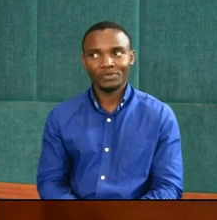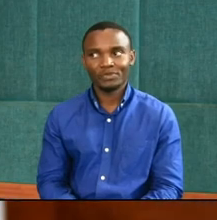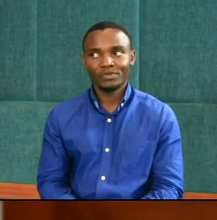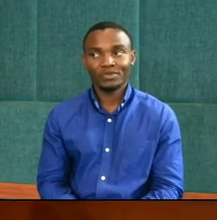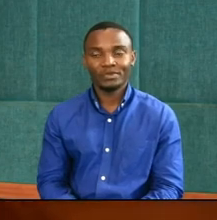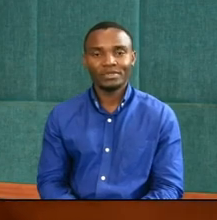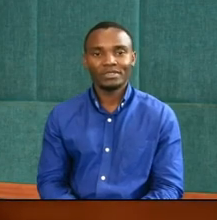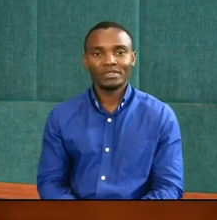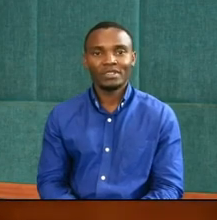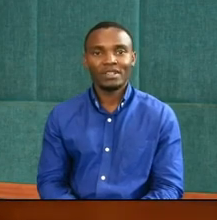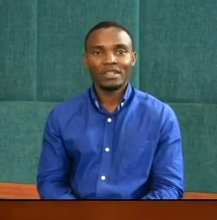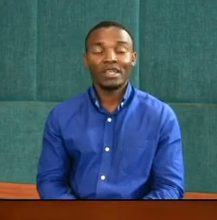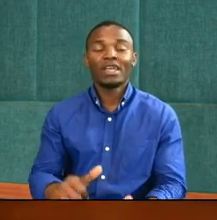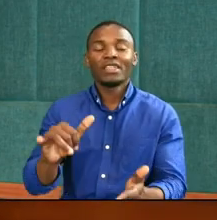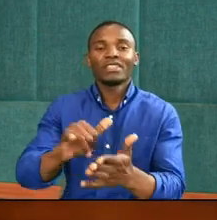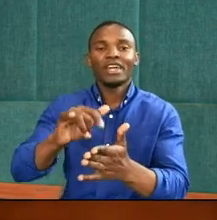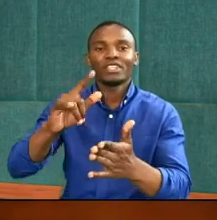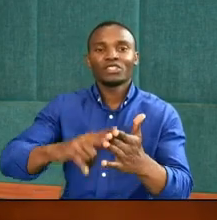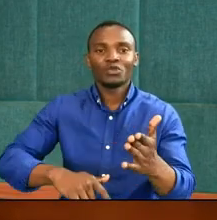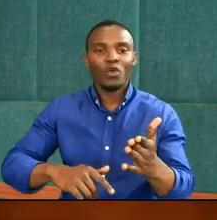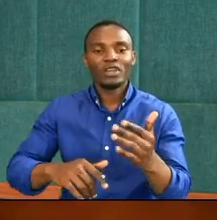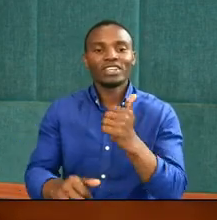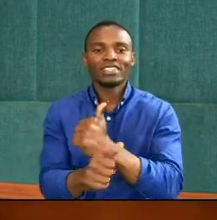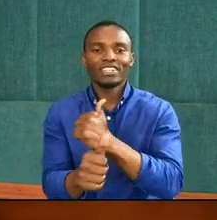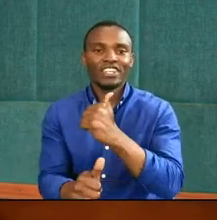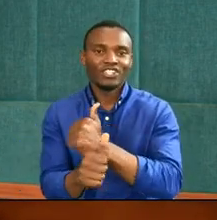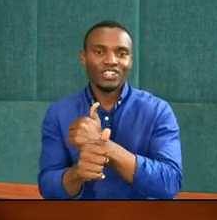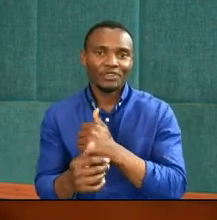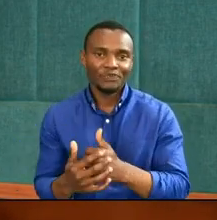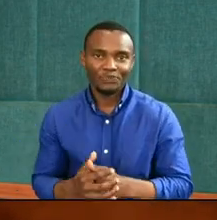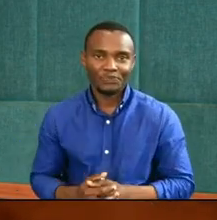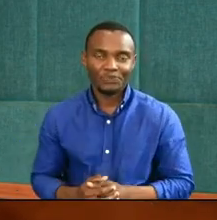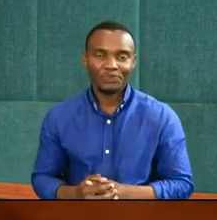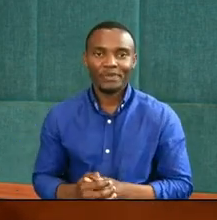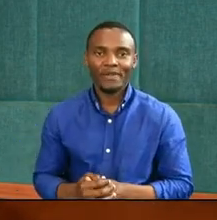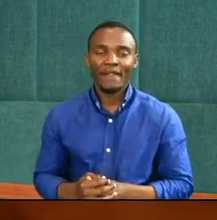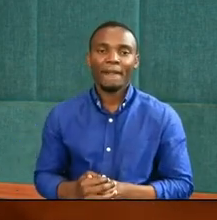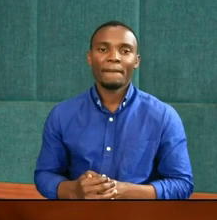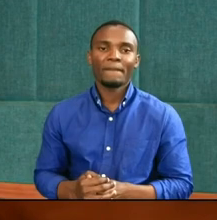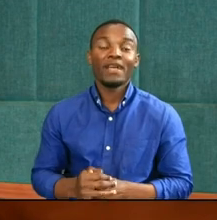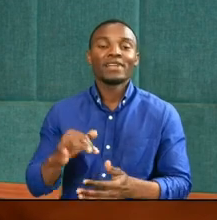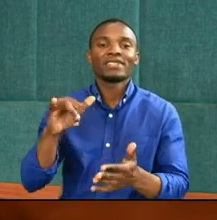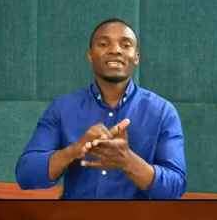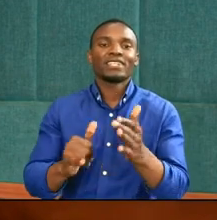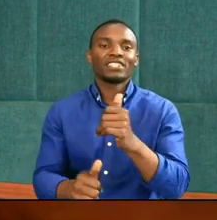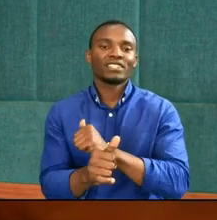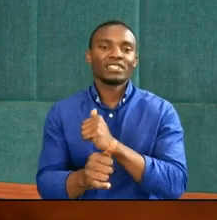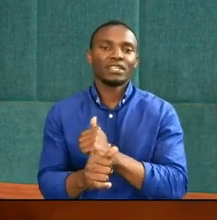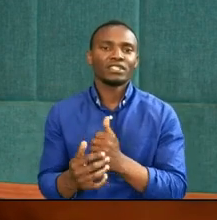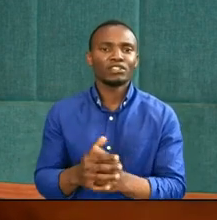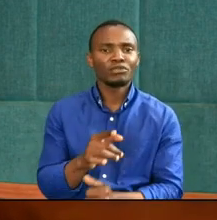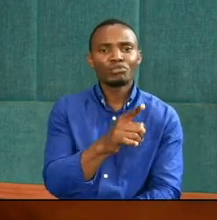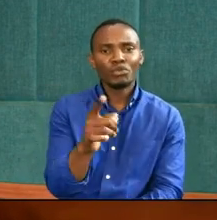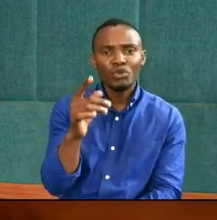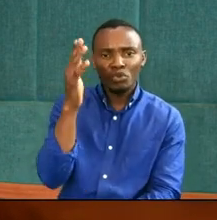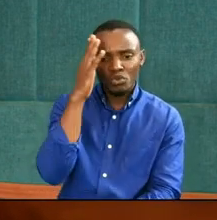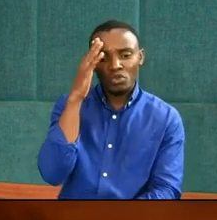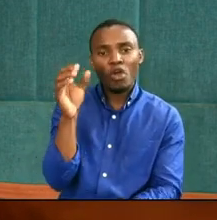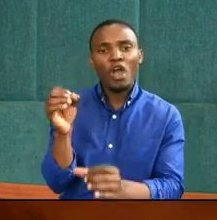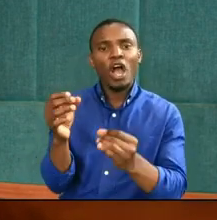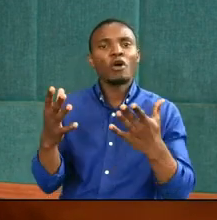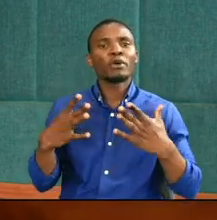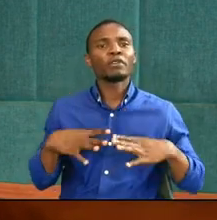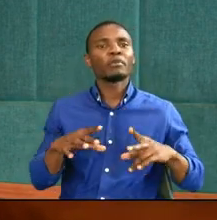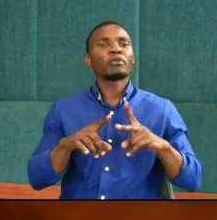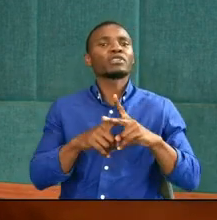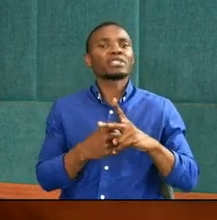That's where the danger lurks. Hey, members of God's church, that's where the danger. Do you know how many people started to